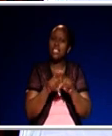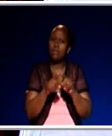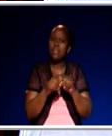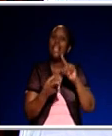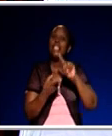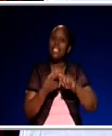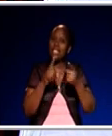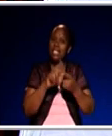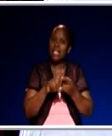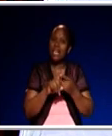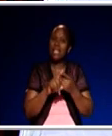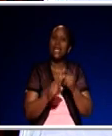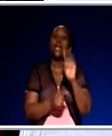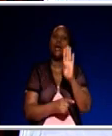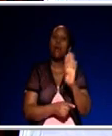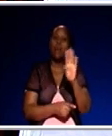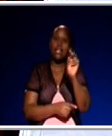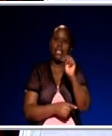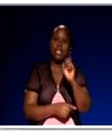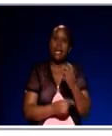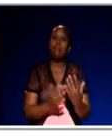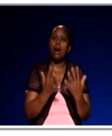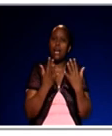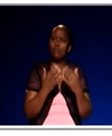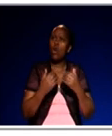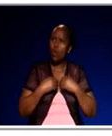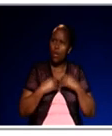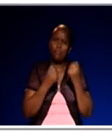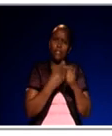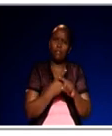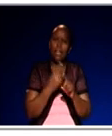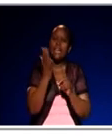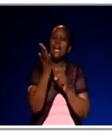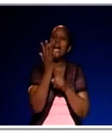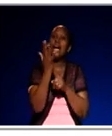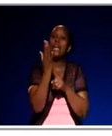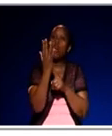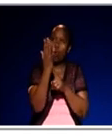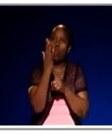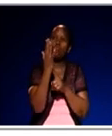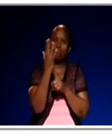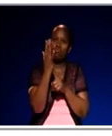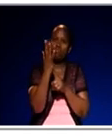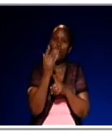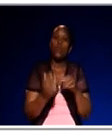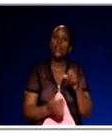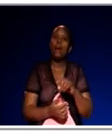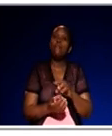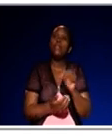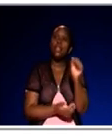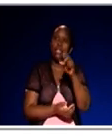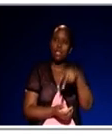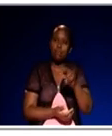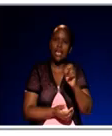standard Bunsen burner. We have candles, they can also be used. We have the spirit burners, and we